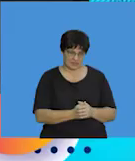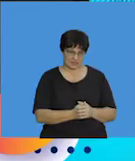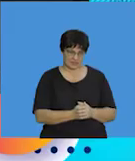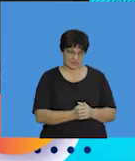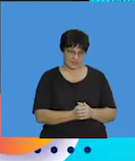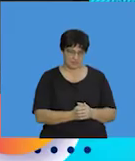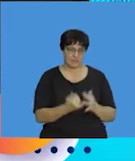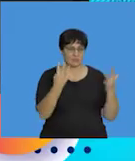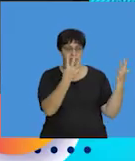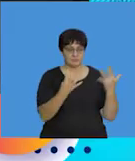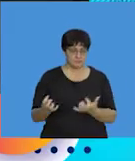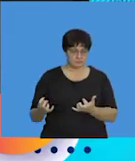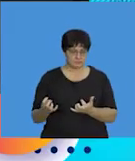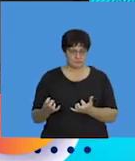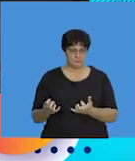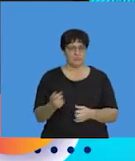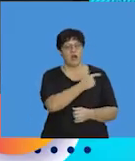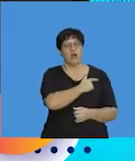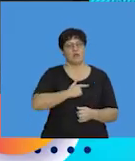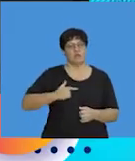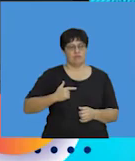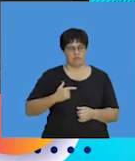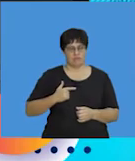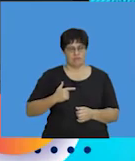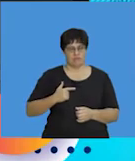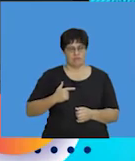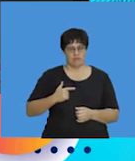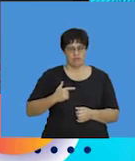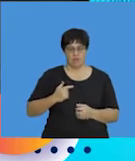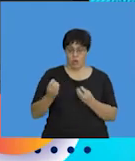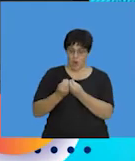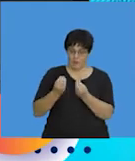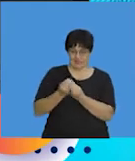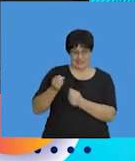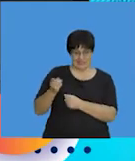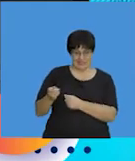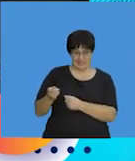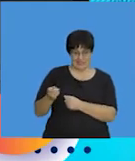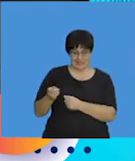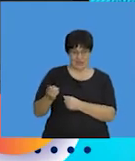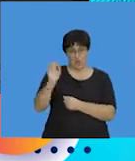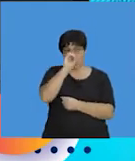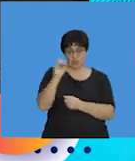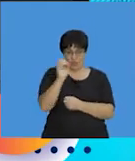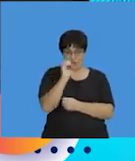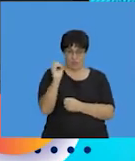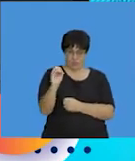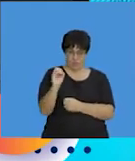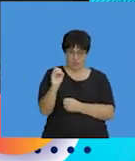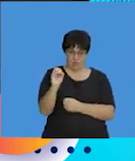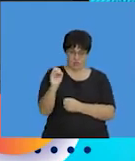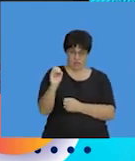route. Let's work out how long it takes for my object, my